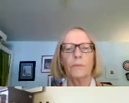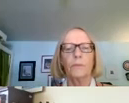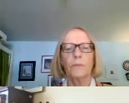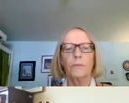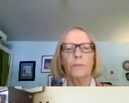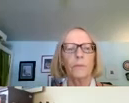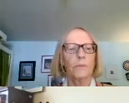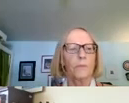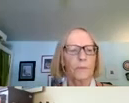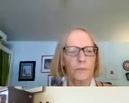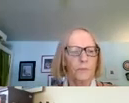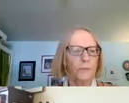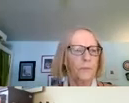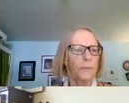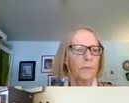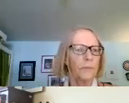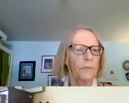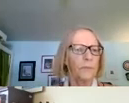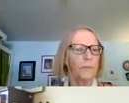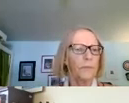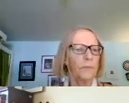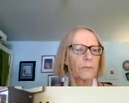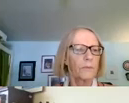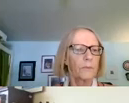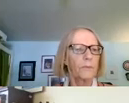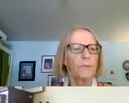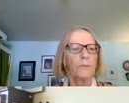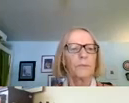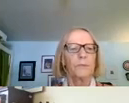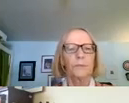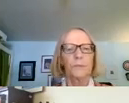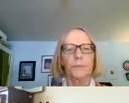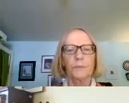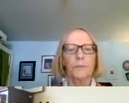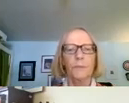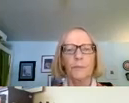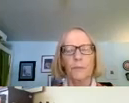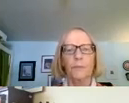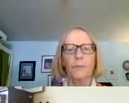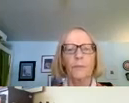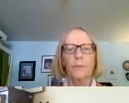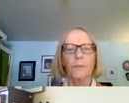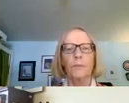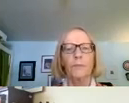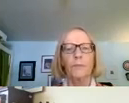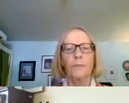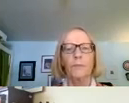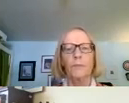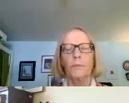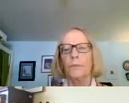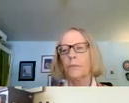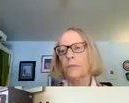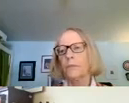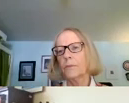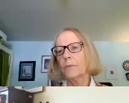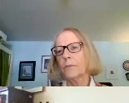the introduction of the concept of capacity, which of course we'll discuss in greater detail as we go through. Another important distinction to make